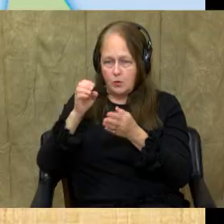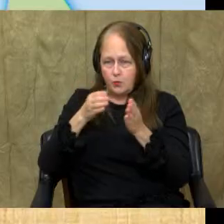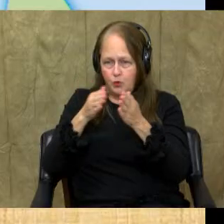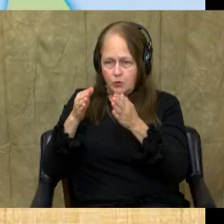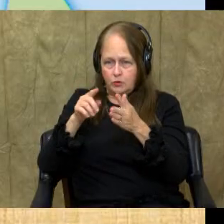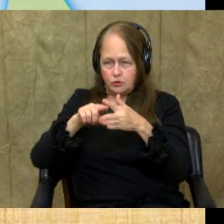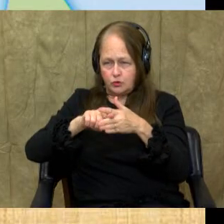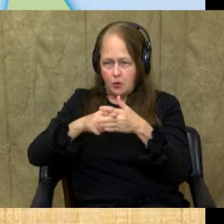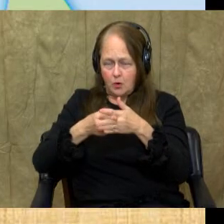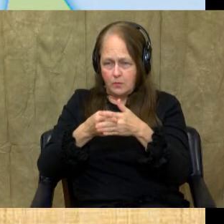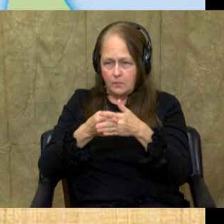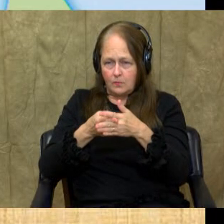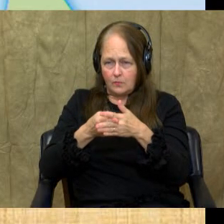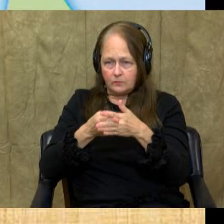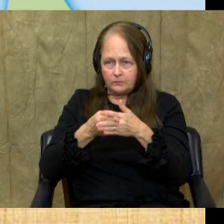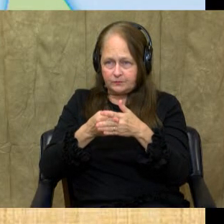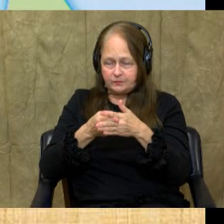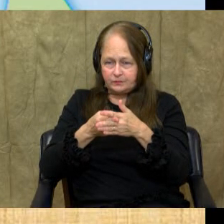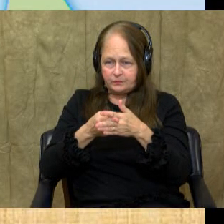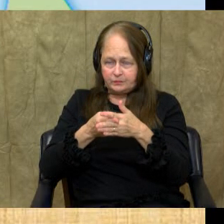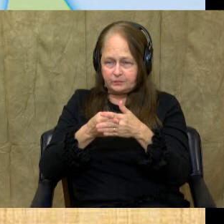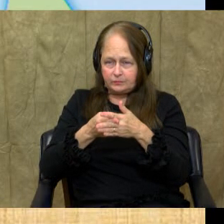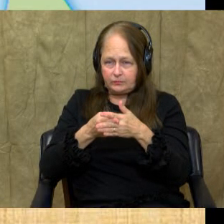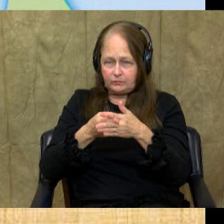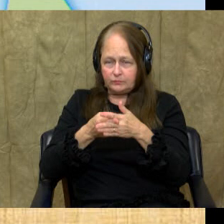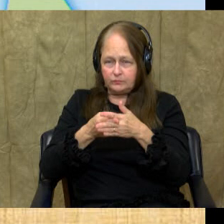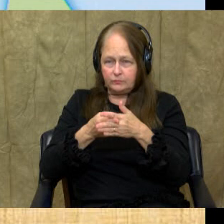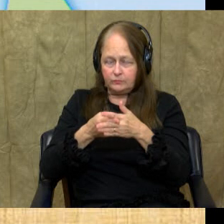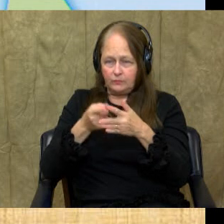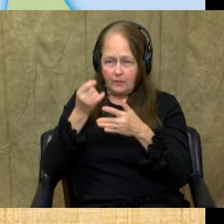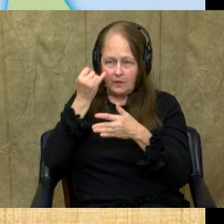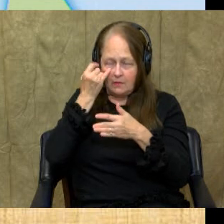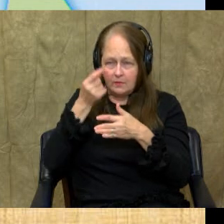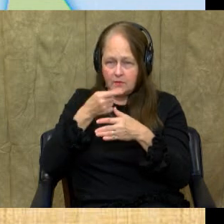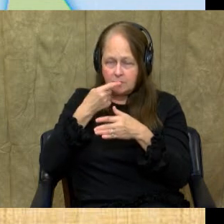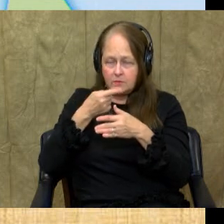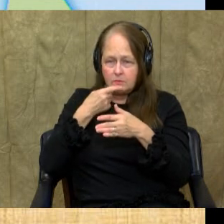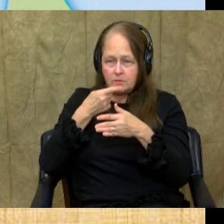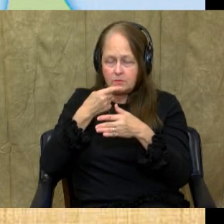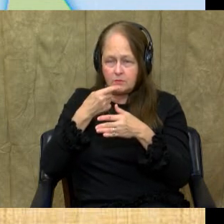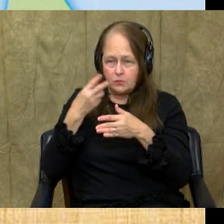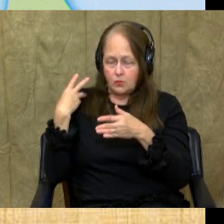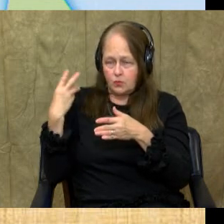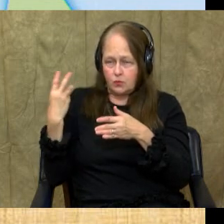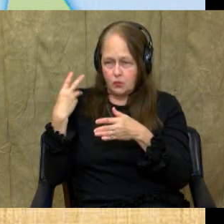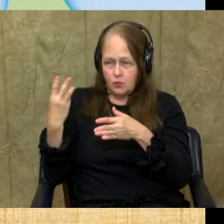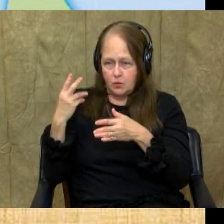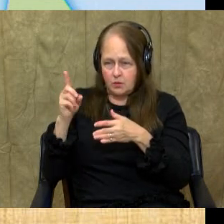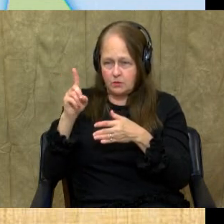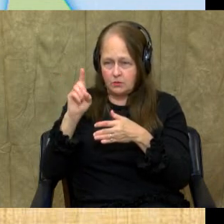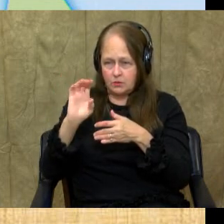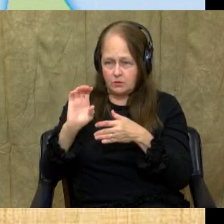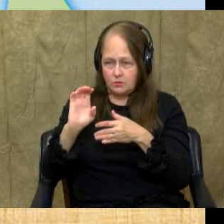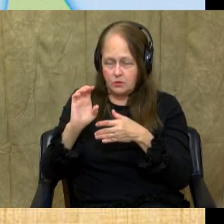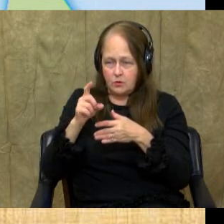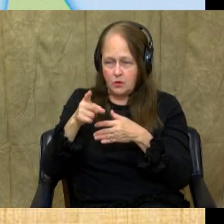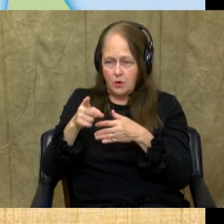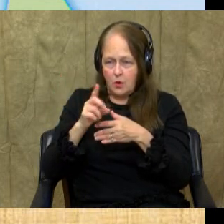lot of African Americans did cast their vote for him. But once he got into office, he kind of slowed down